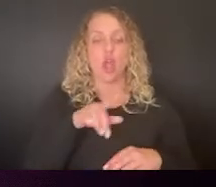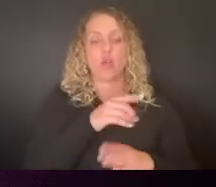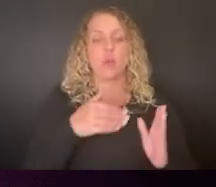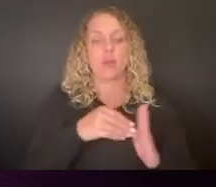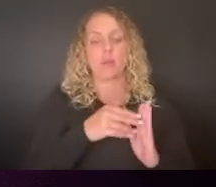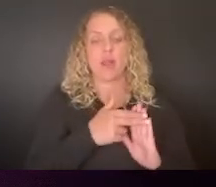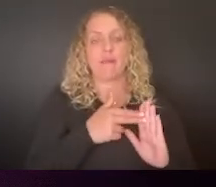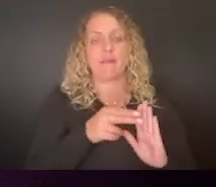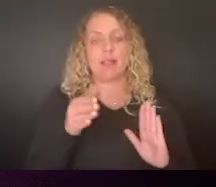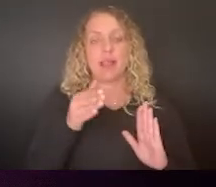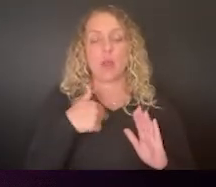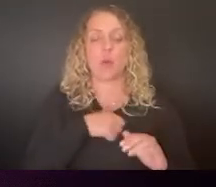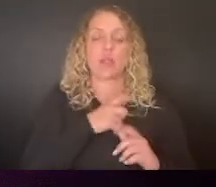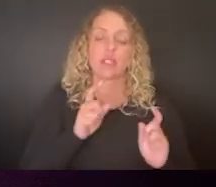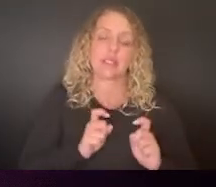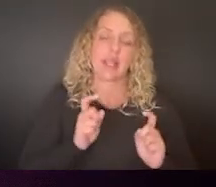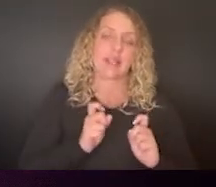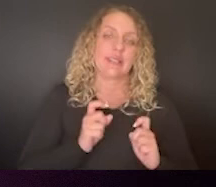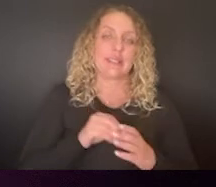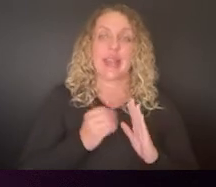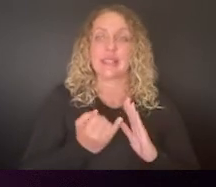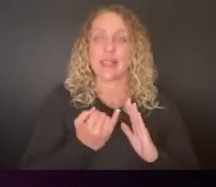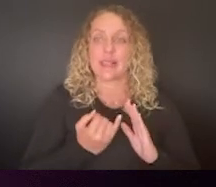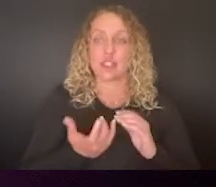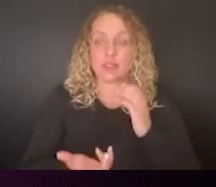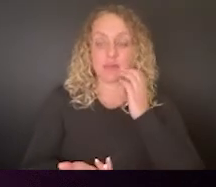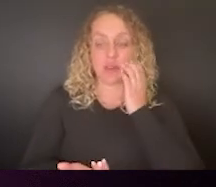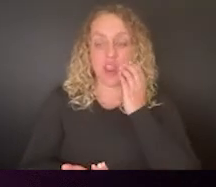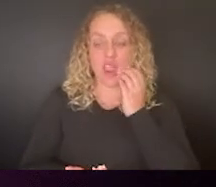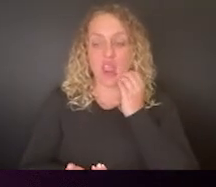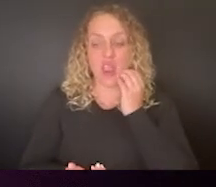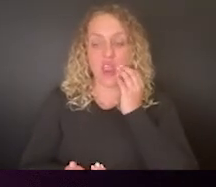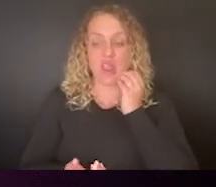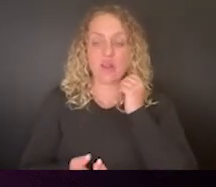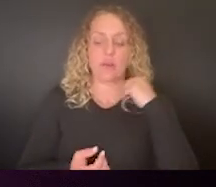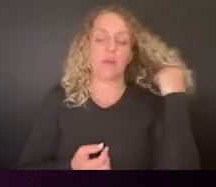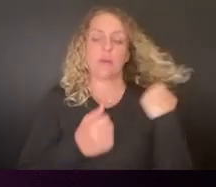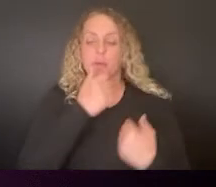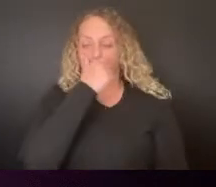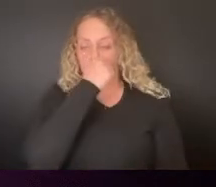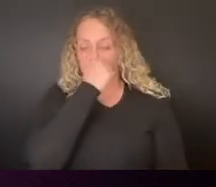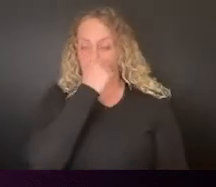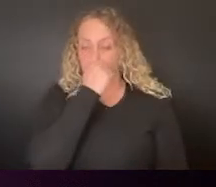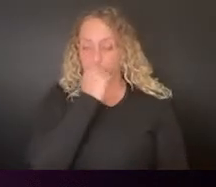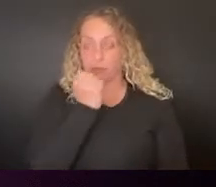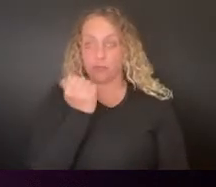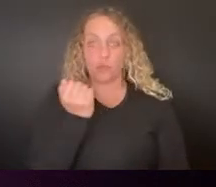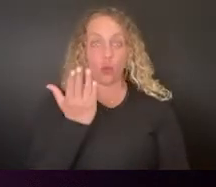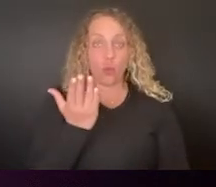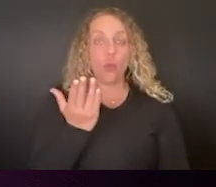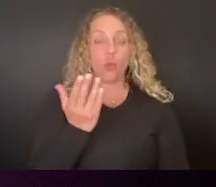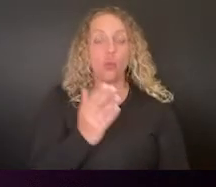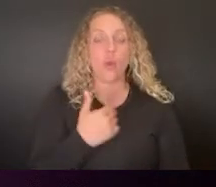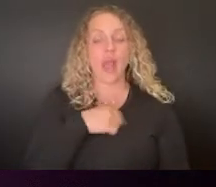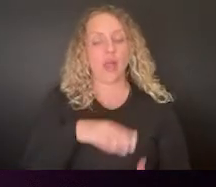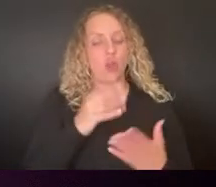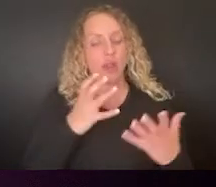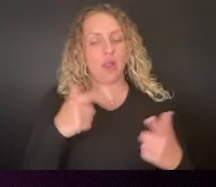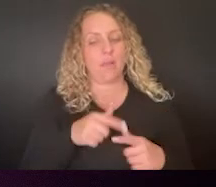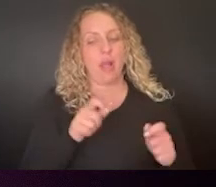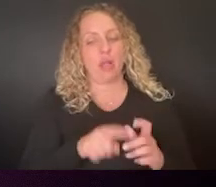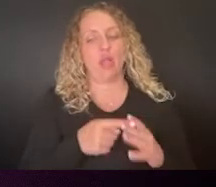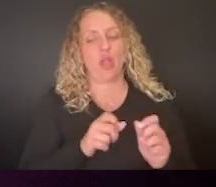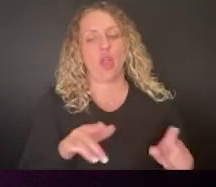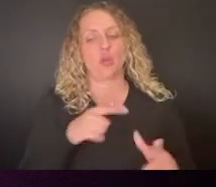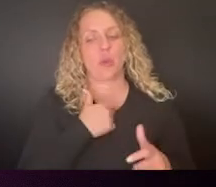top nav into the UI, turn on that flag, and since it was dependent on the rebrand flag, we could test in